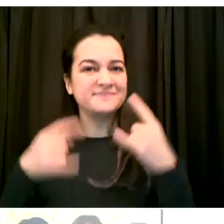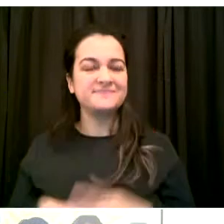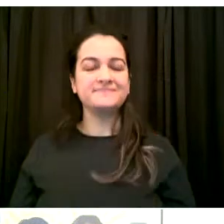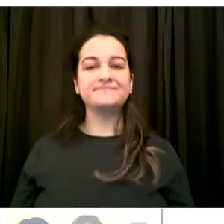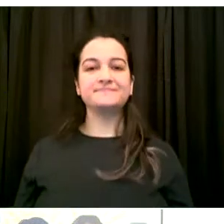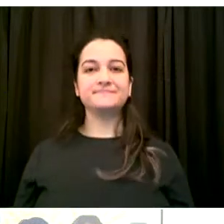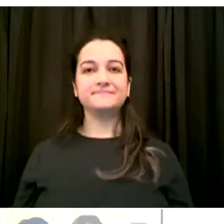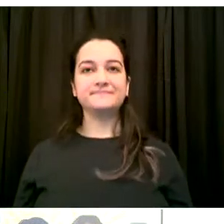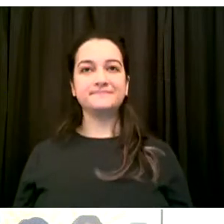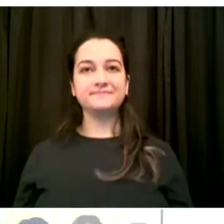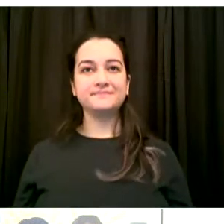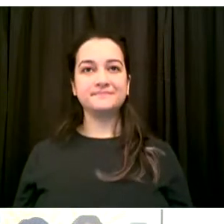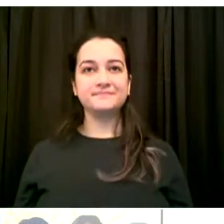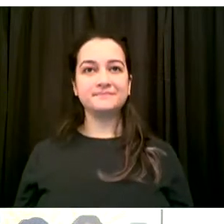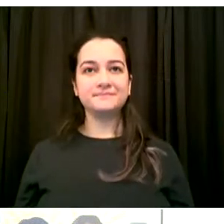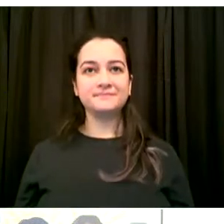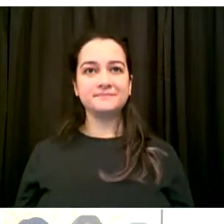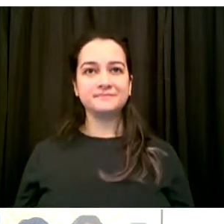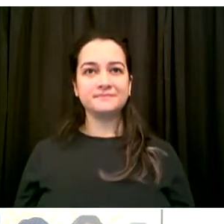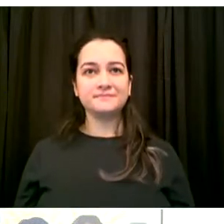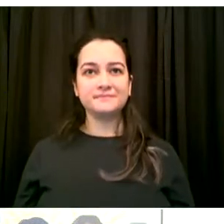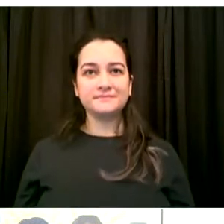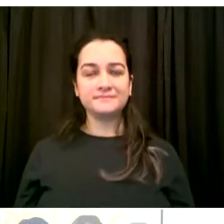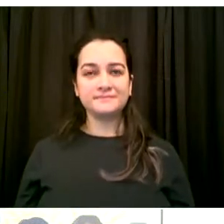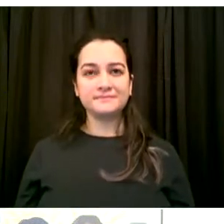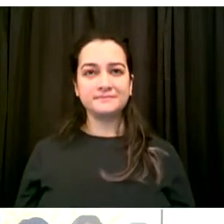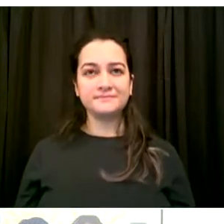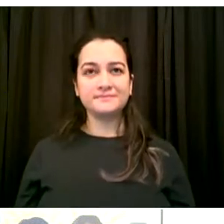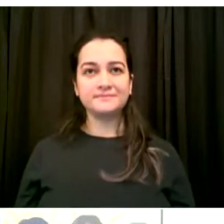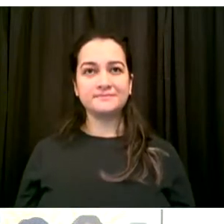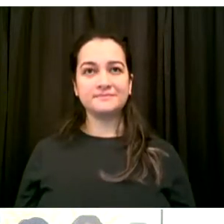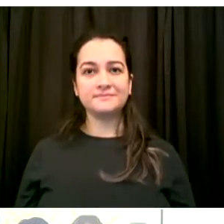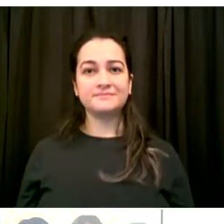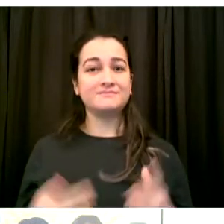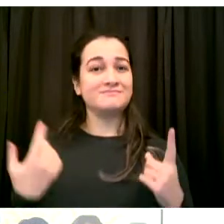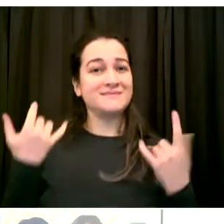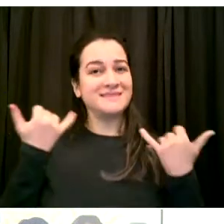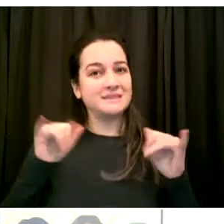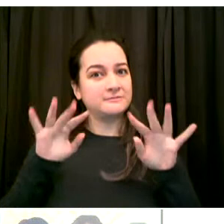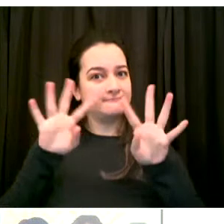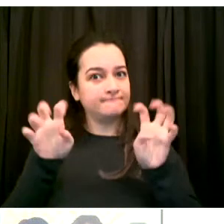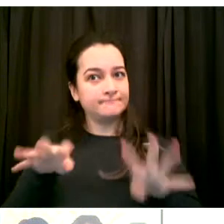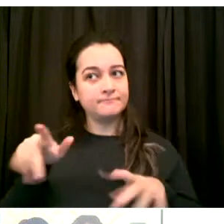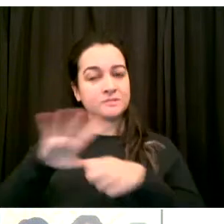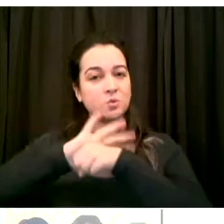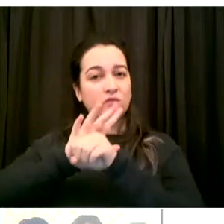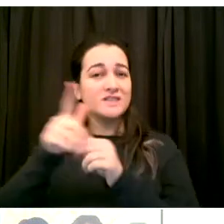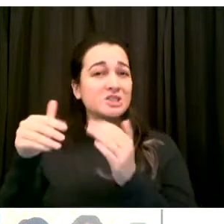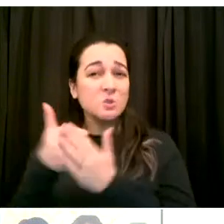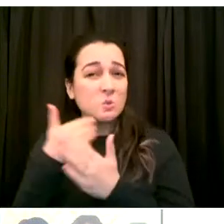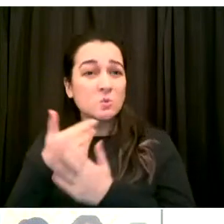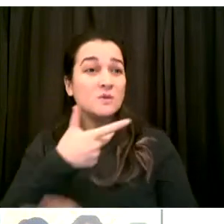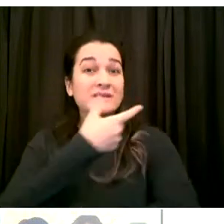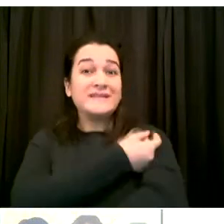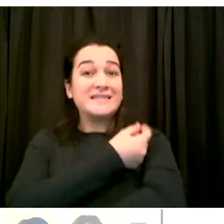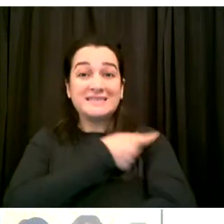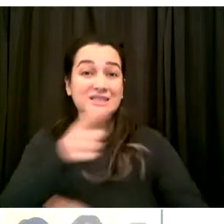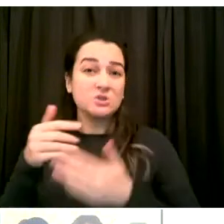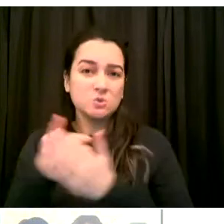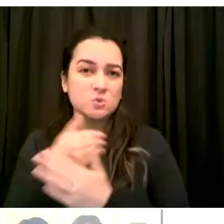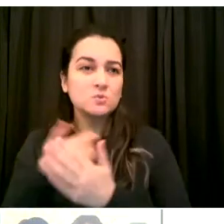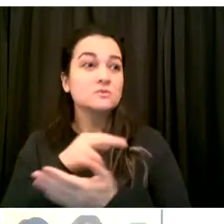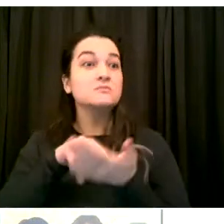virus, even when someone doesn't experience symptoms after they've been vaccinated. And for all these reasons, it will